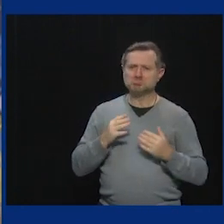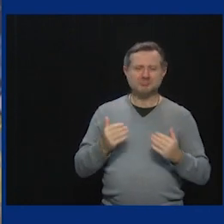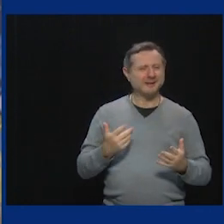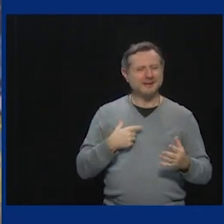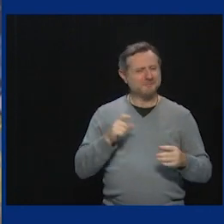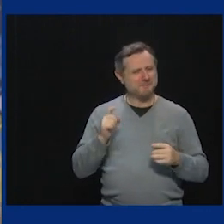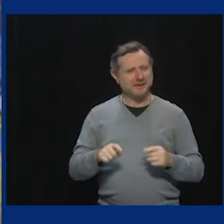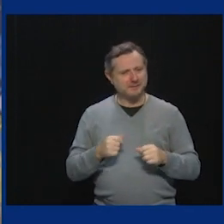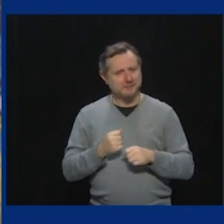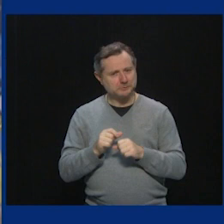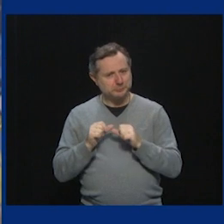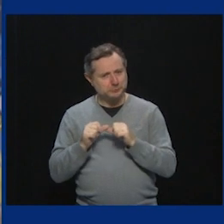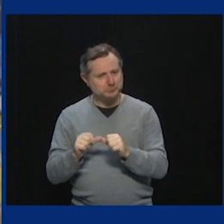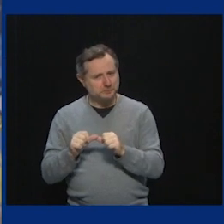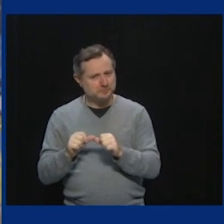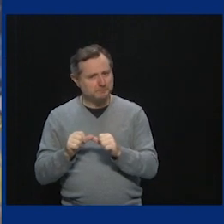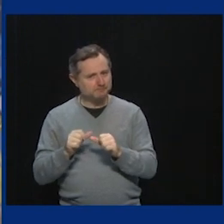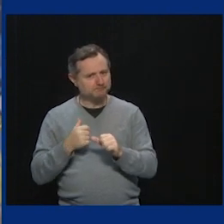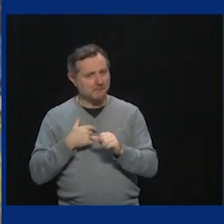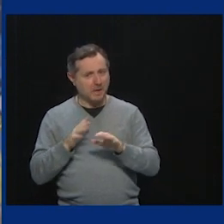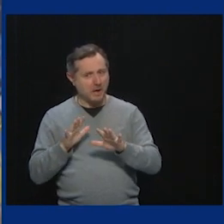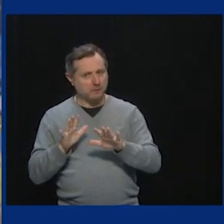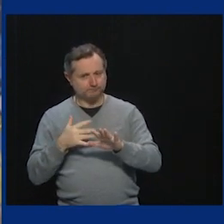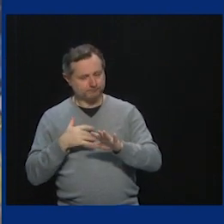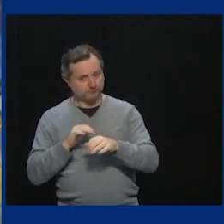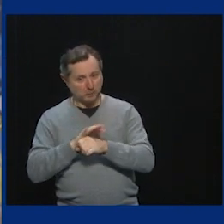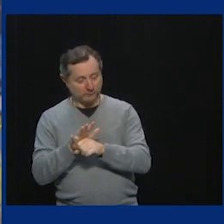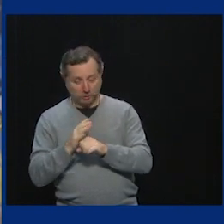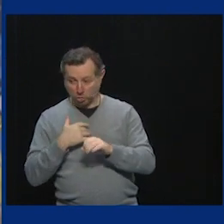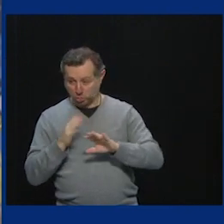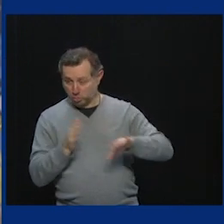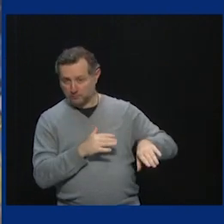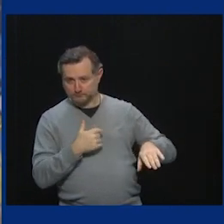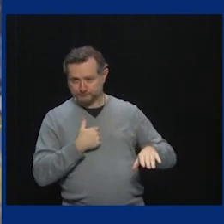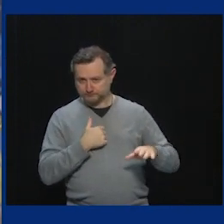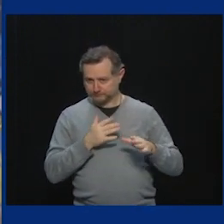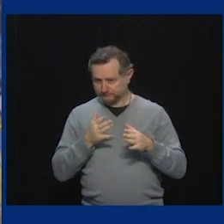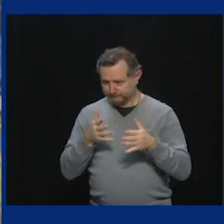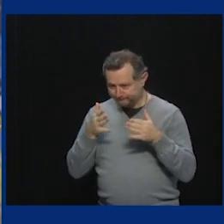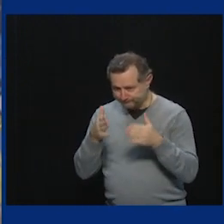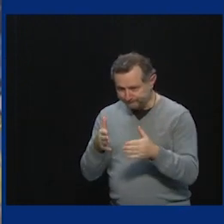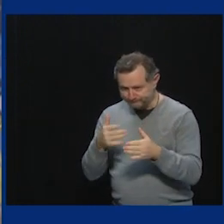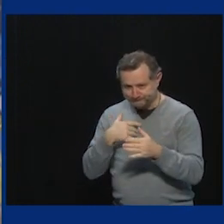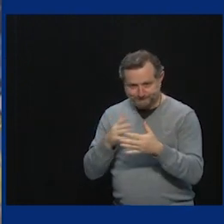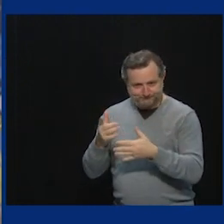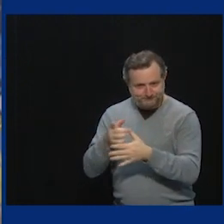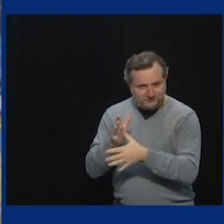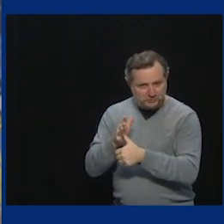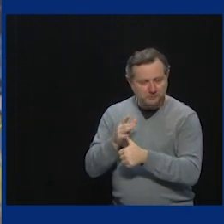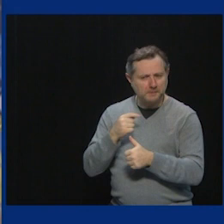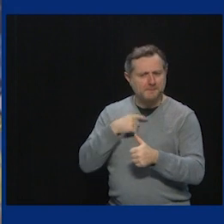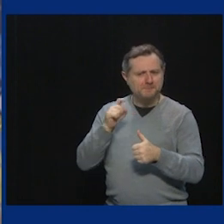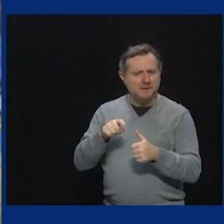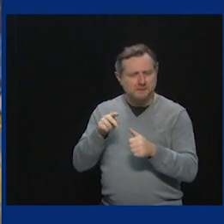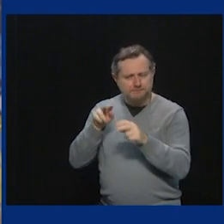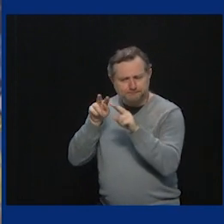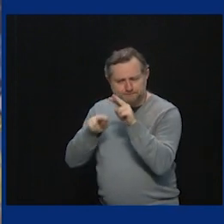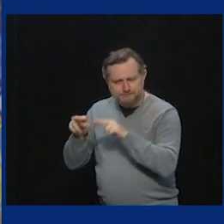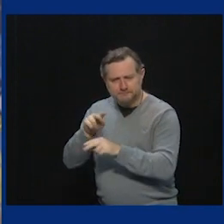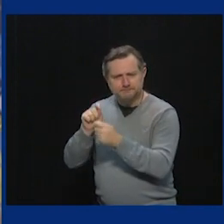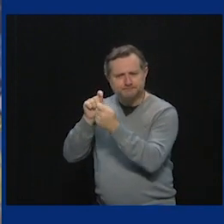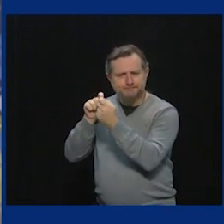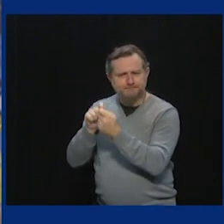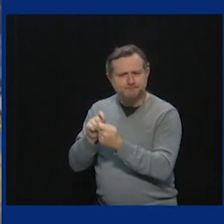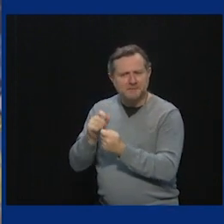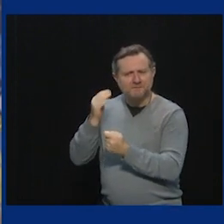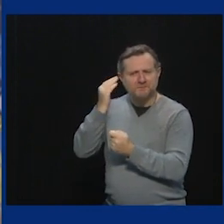So I'm looking closely at that. I'm well familiar with all the details, all the questions surrounding it. I'm familiar with the